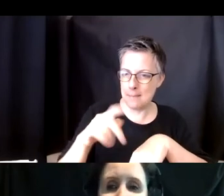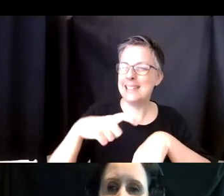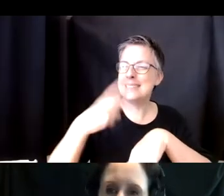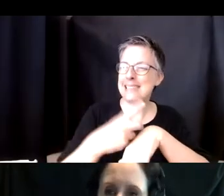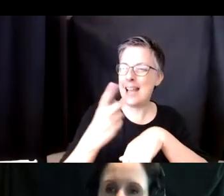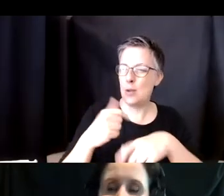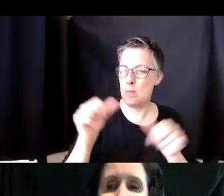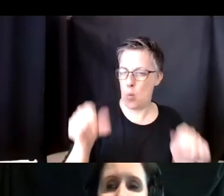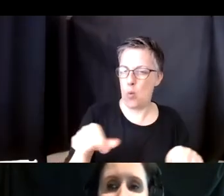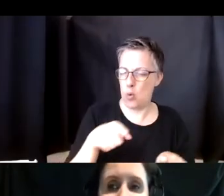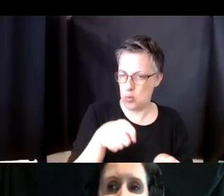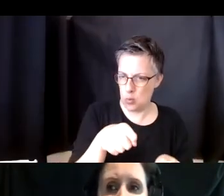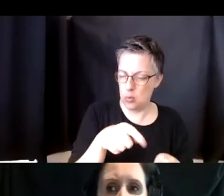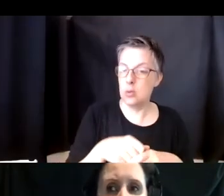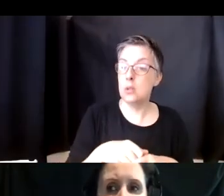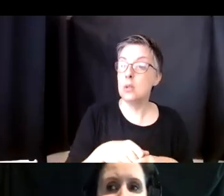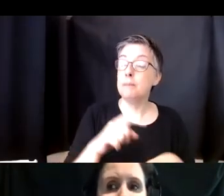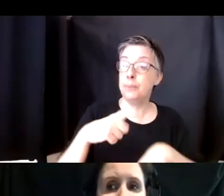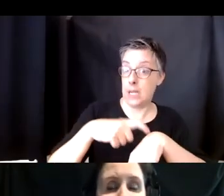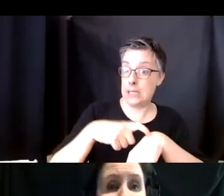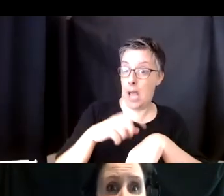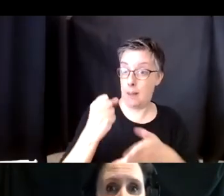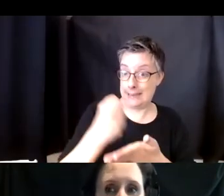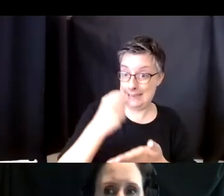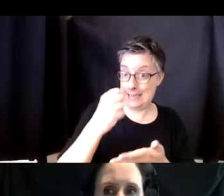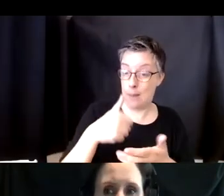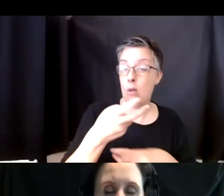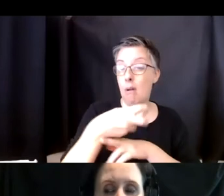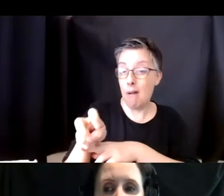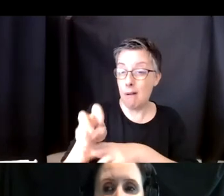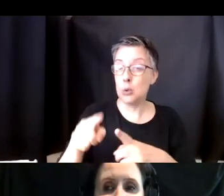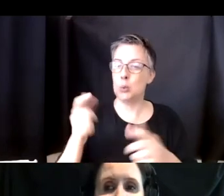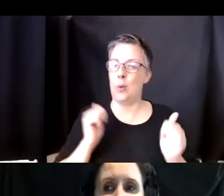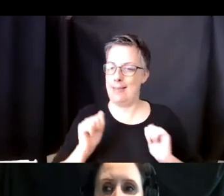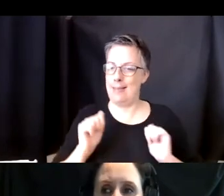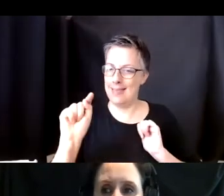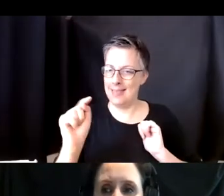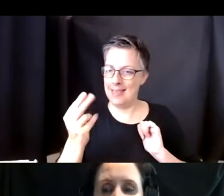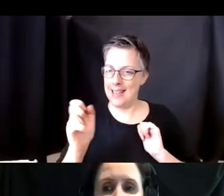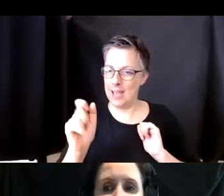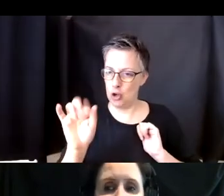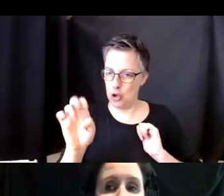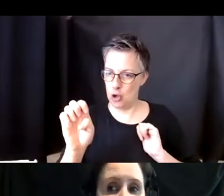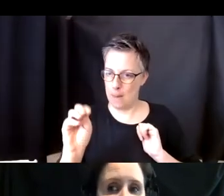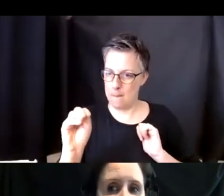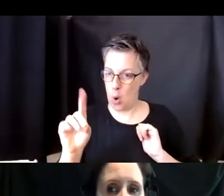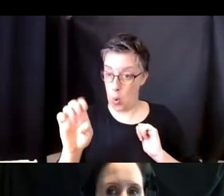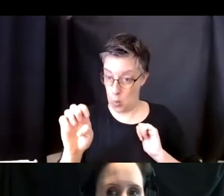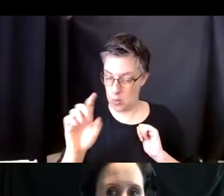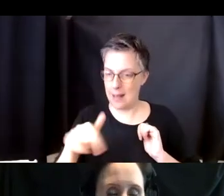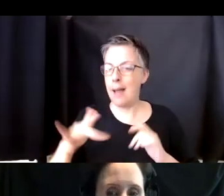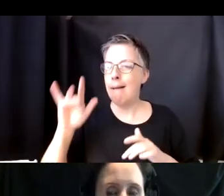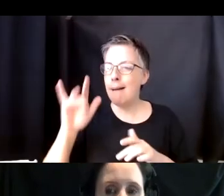video. The timestamp will make it go into theater mode. From the theater mode, you click edit this